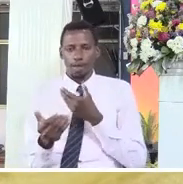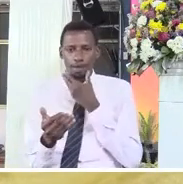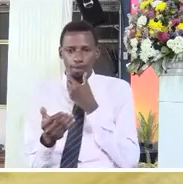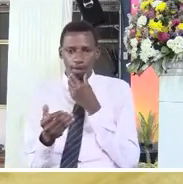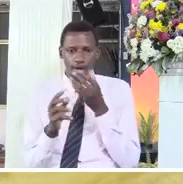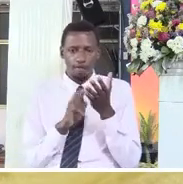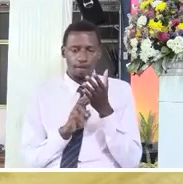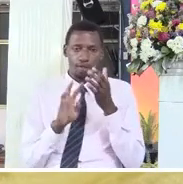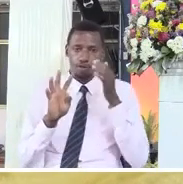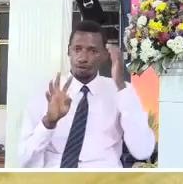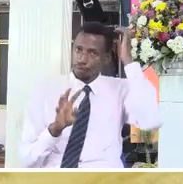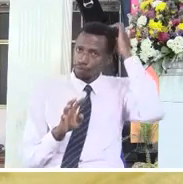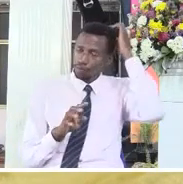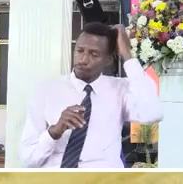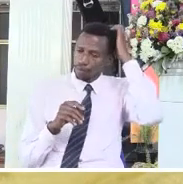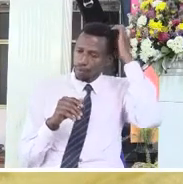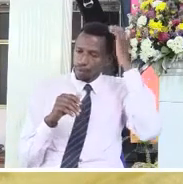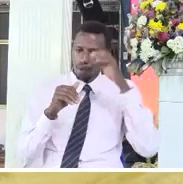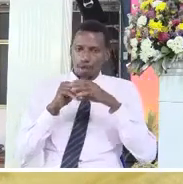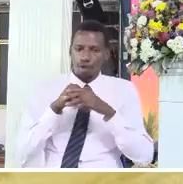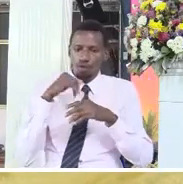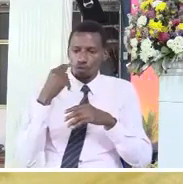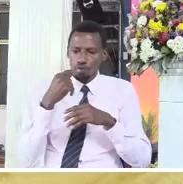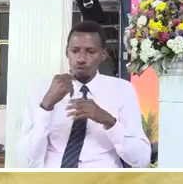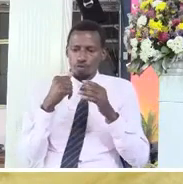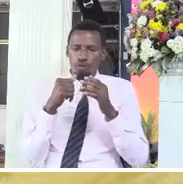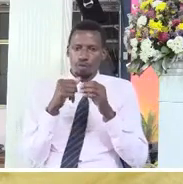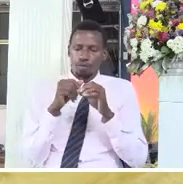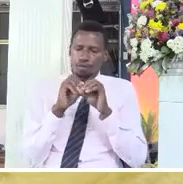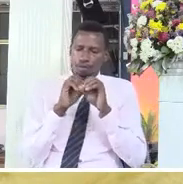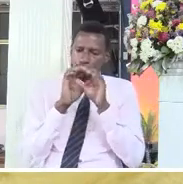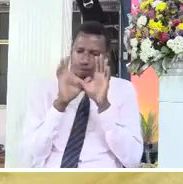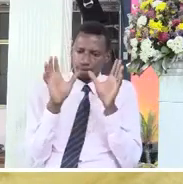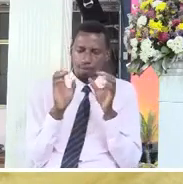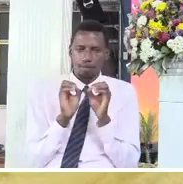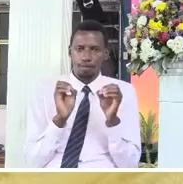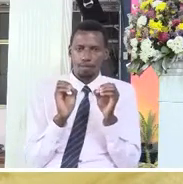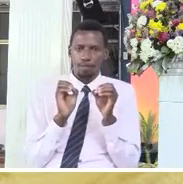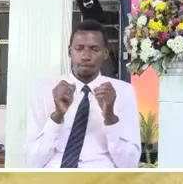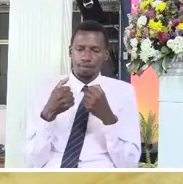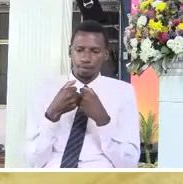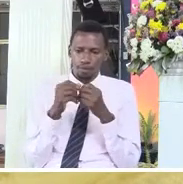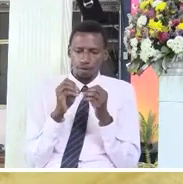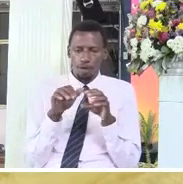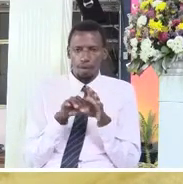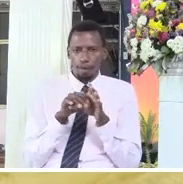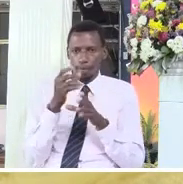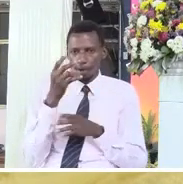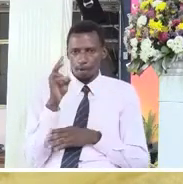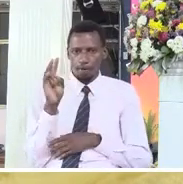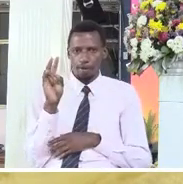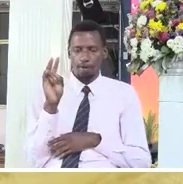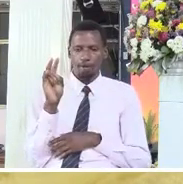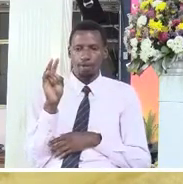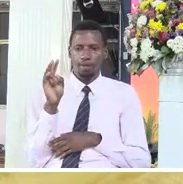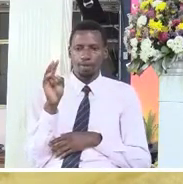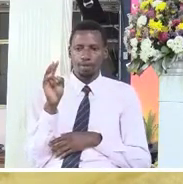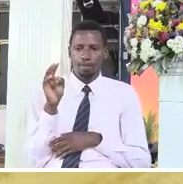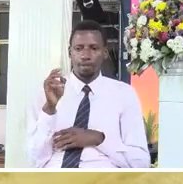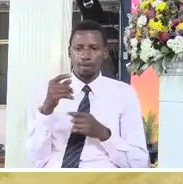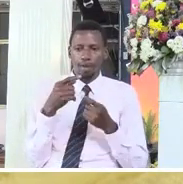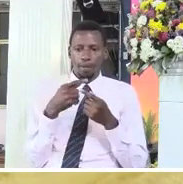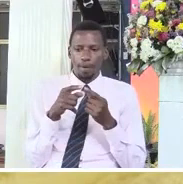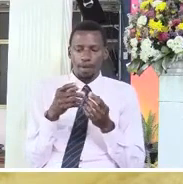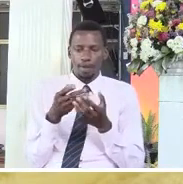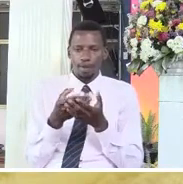is a description, in whom there was no blemish, Adventist, but good looking, gifted in all